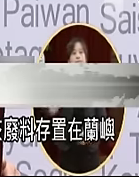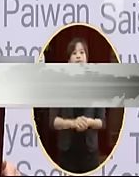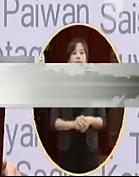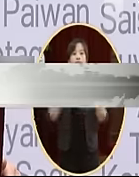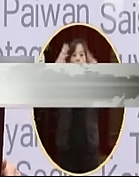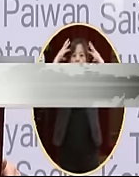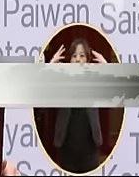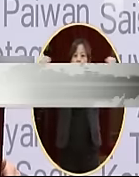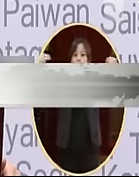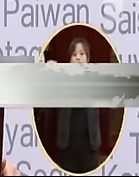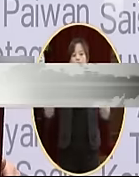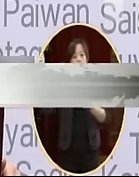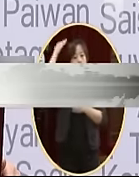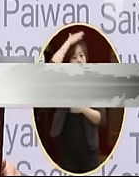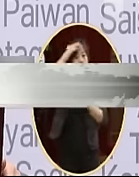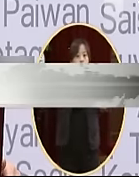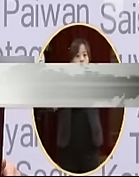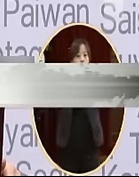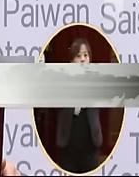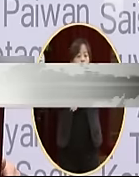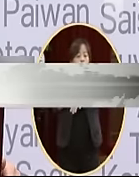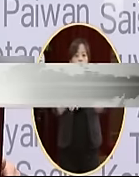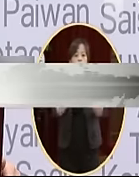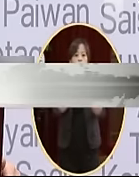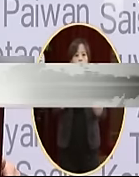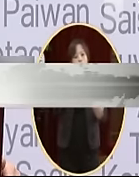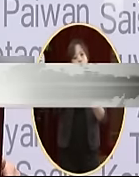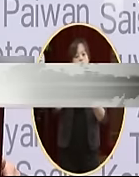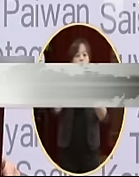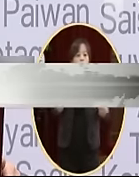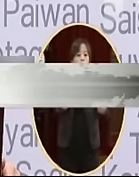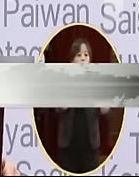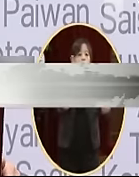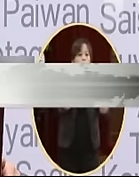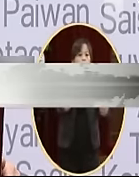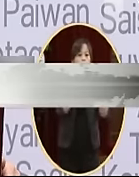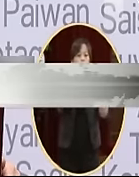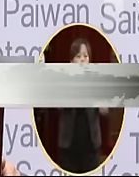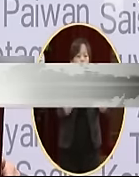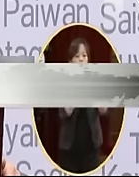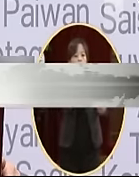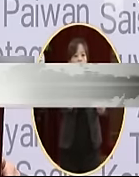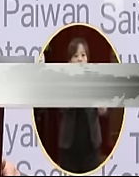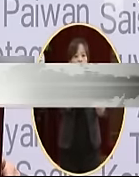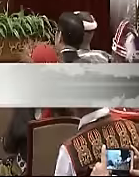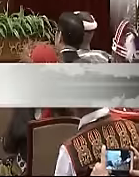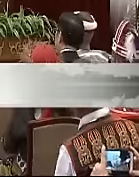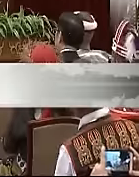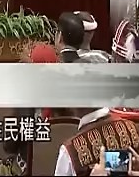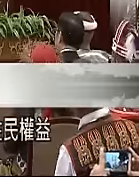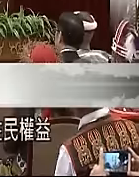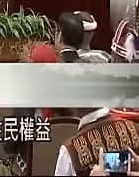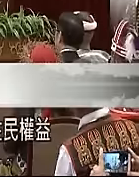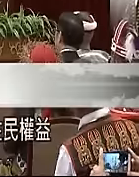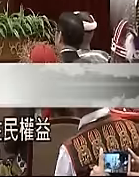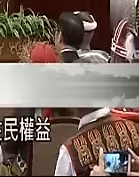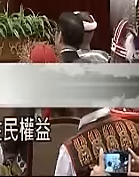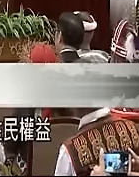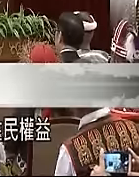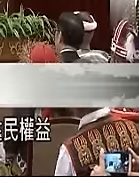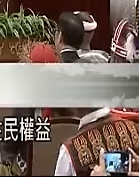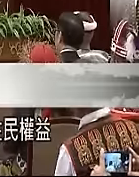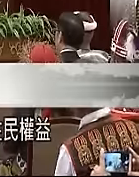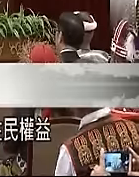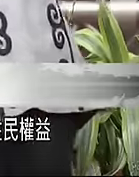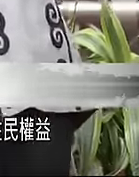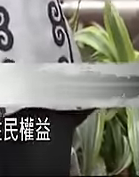on the island. For this, I offer my apology to the indigenous peoples of Taiwan on behalf of our government. Tsai also put forth